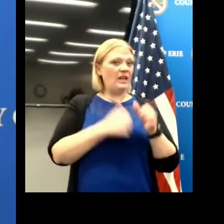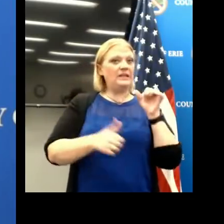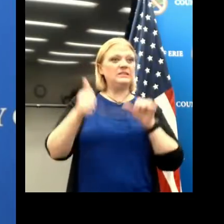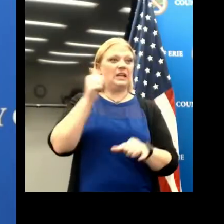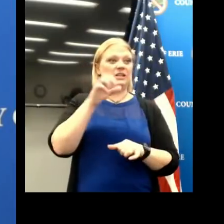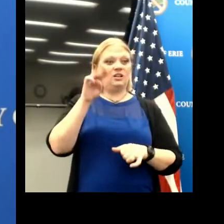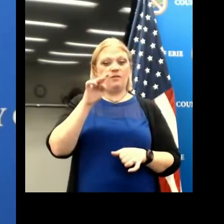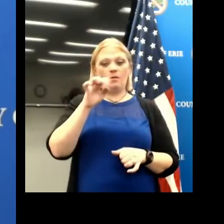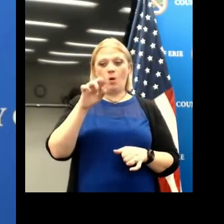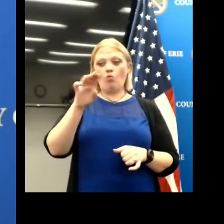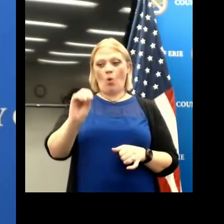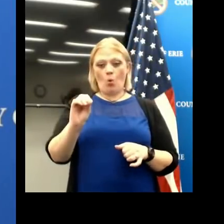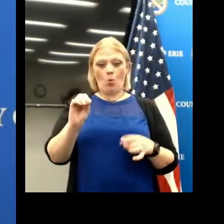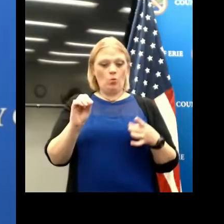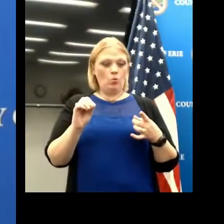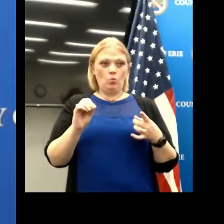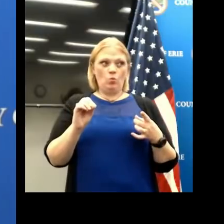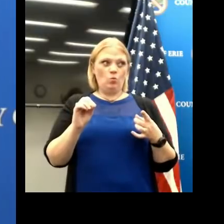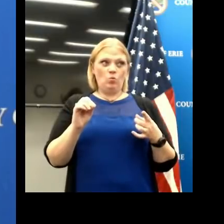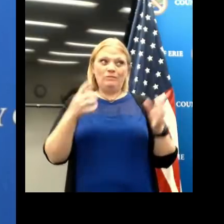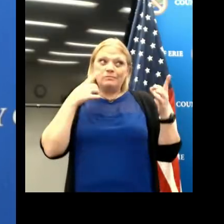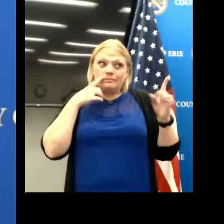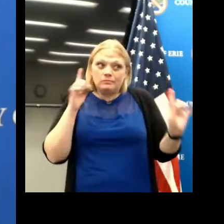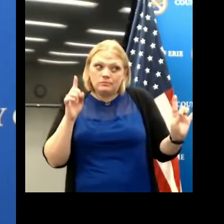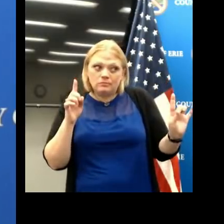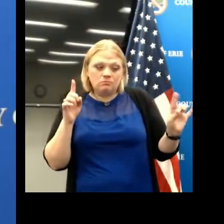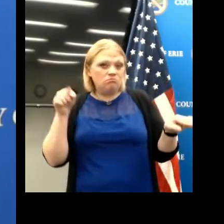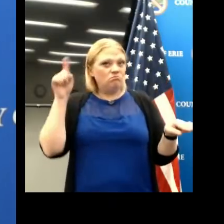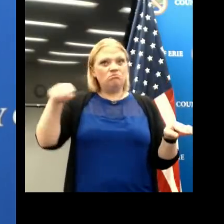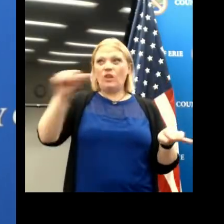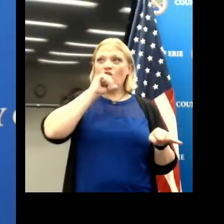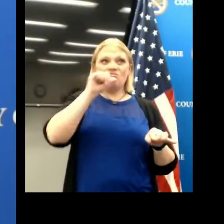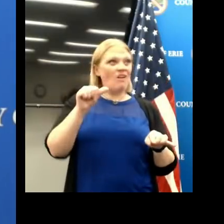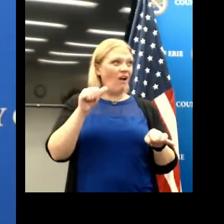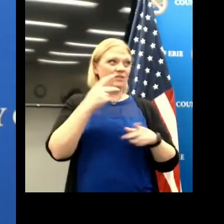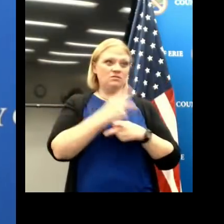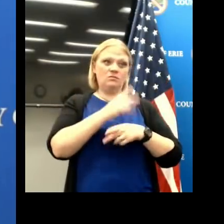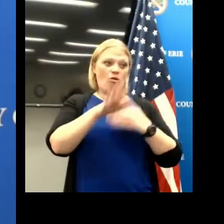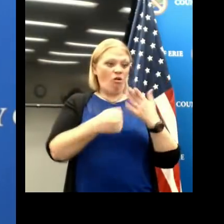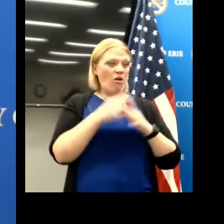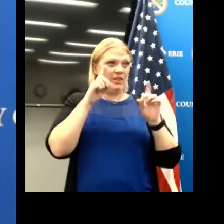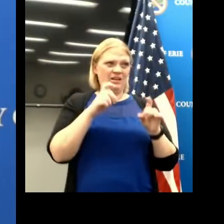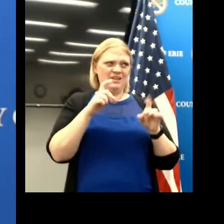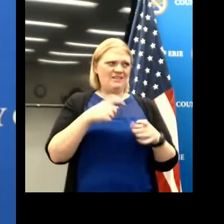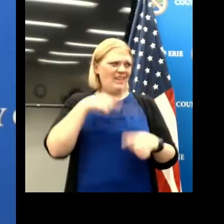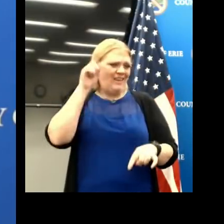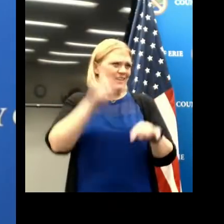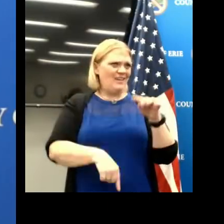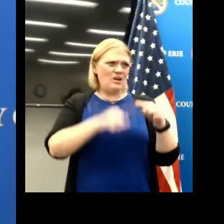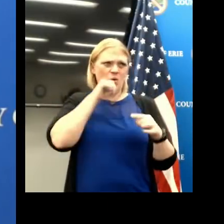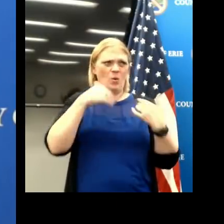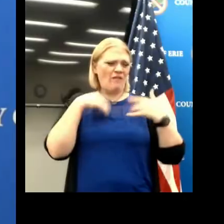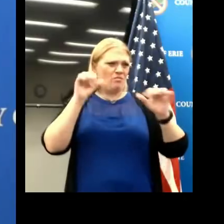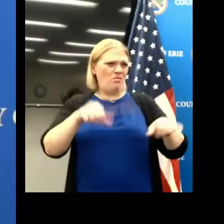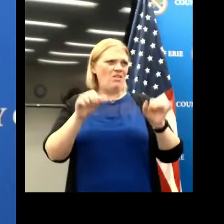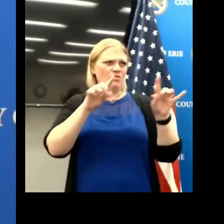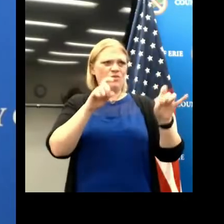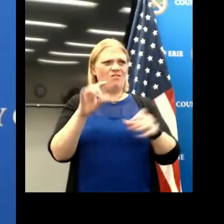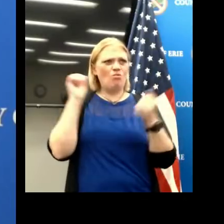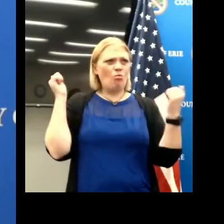earlier. He did not, he claimed that they're not doing all the testing because they can't. They don't have the testing capability to test all the